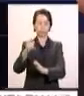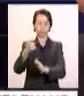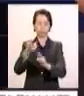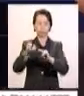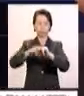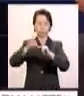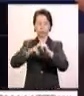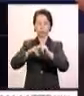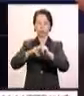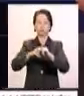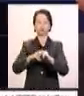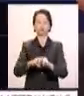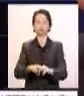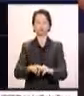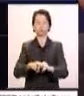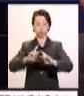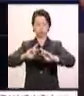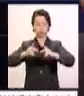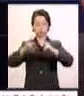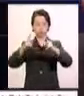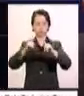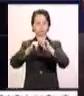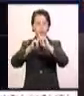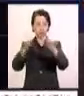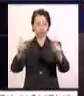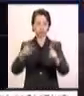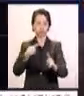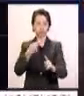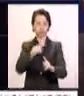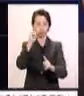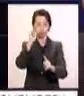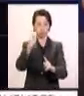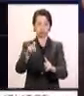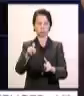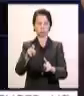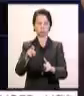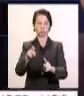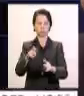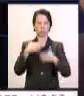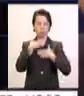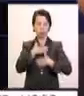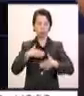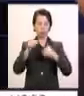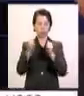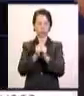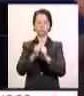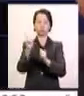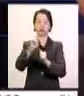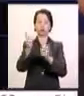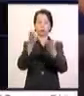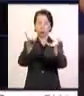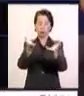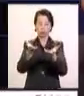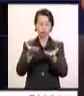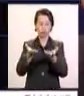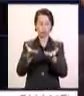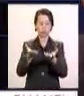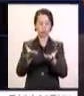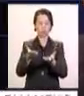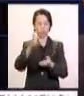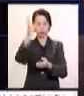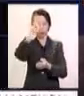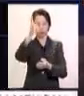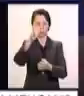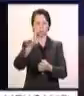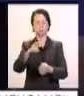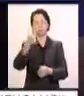this growing sense that not everyone has benefited as much as perhaps they could have done. And that's why it's important to focus on some of these other aspects of economic